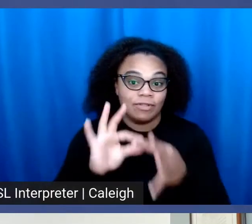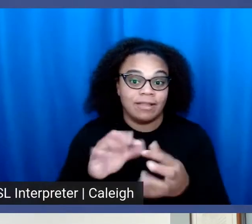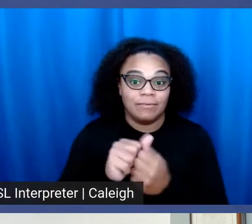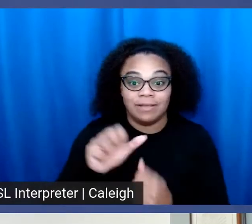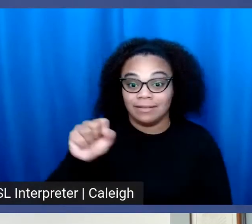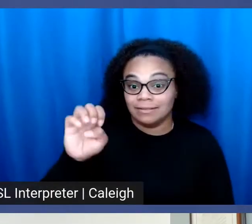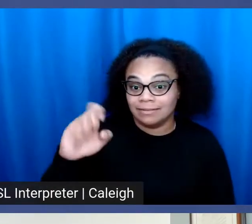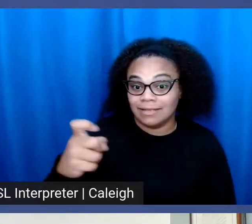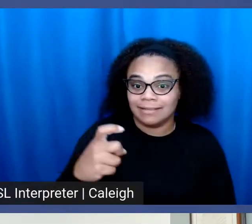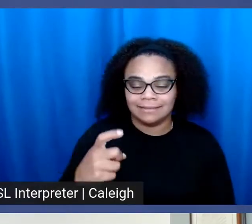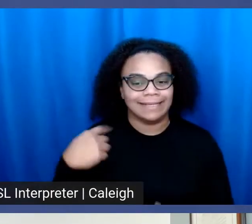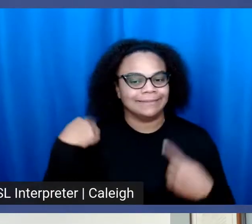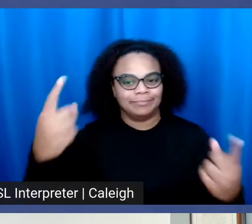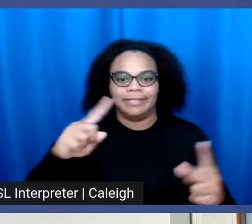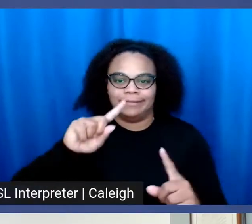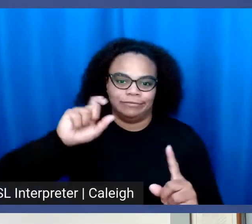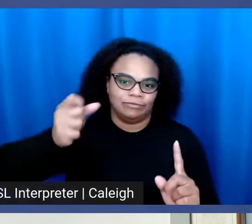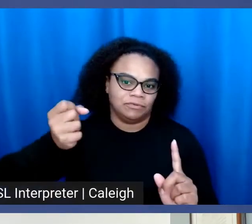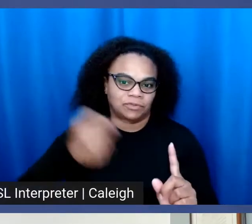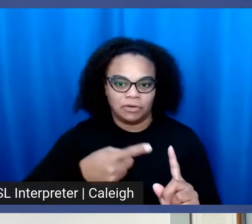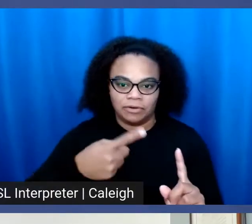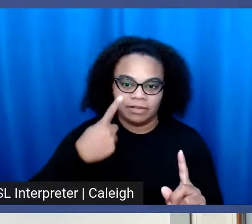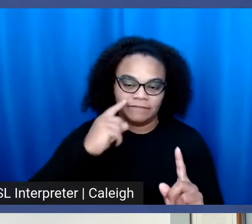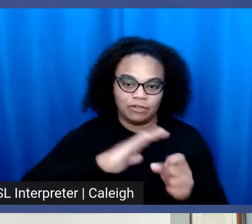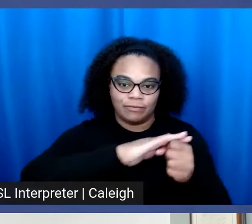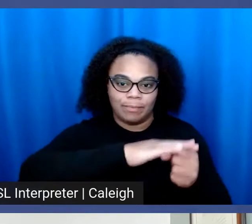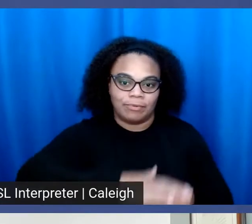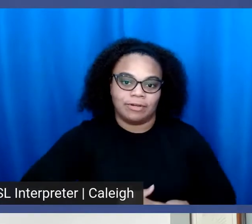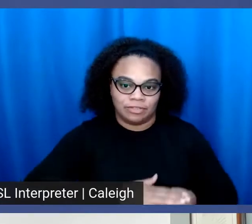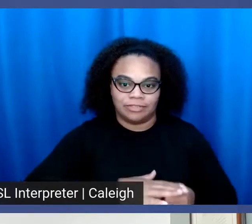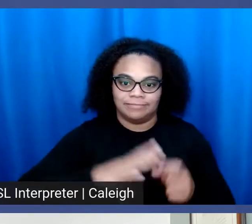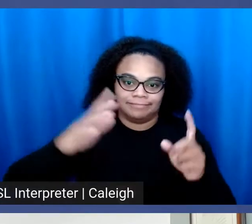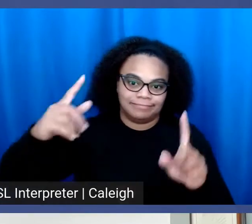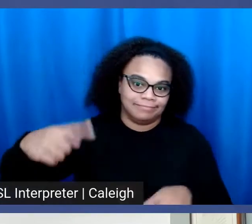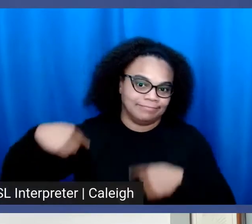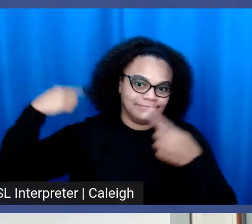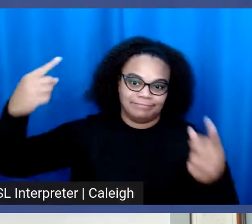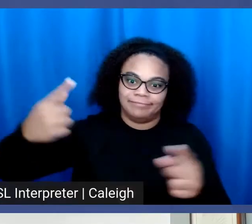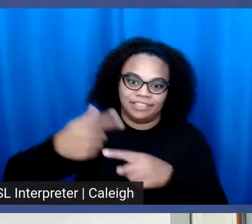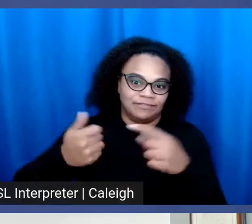for repression, for censorship, from top down